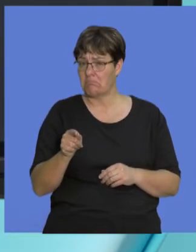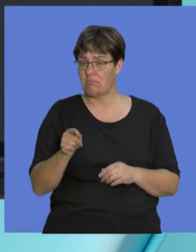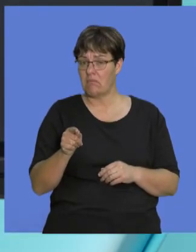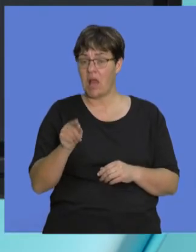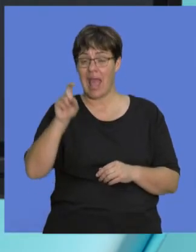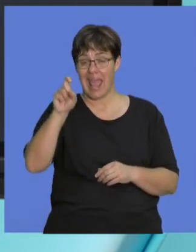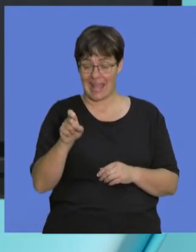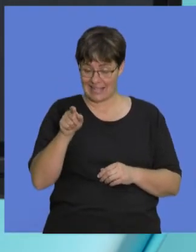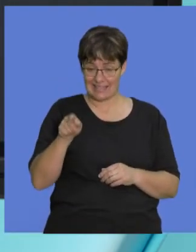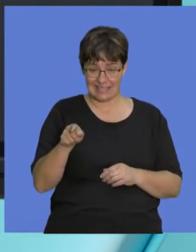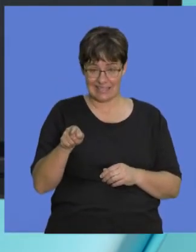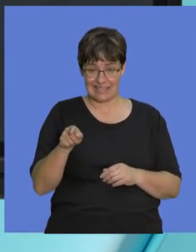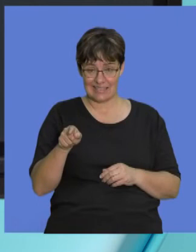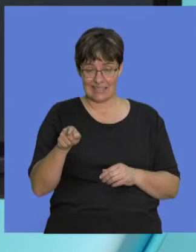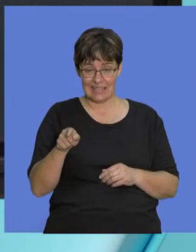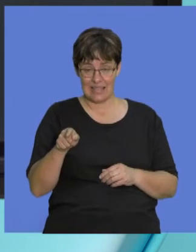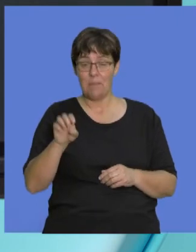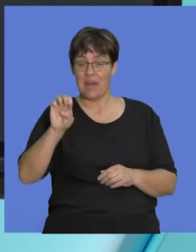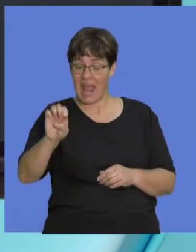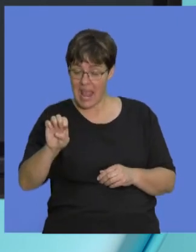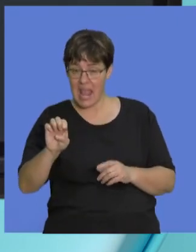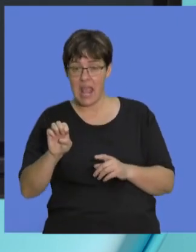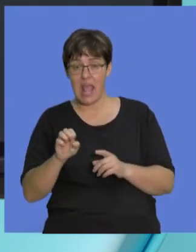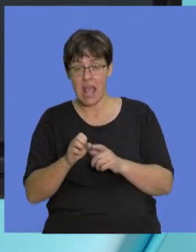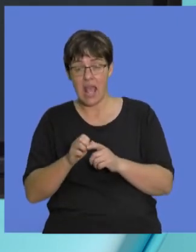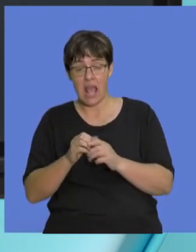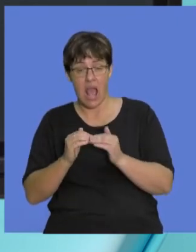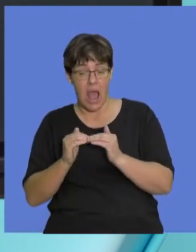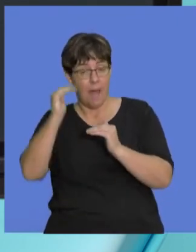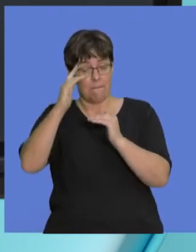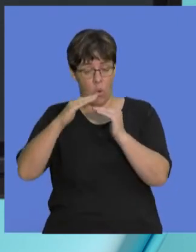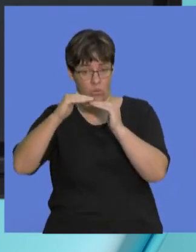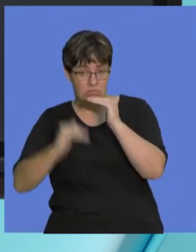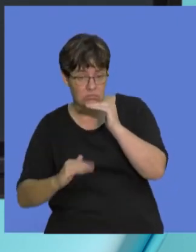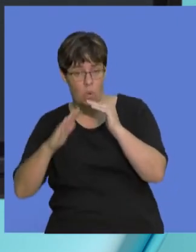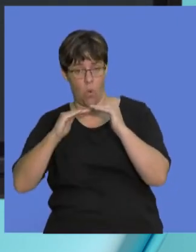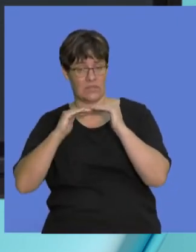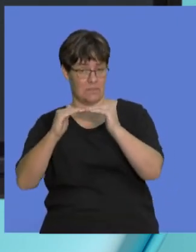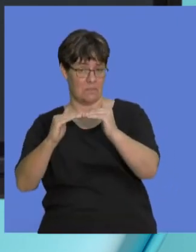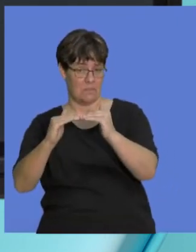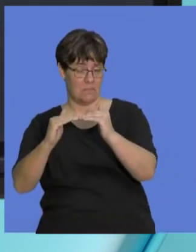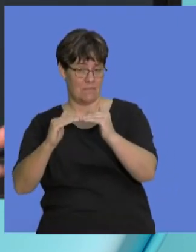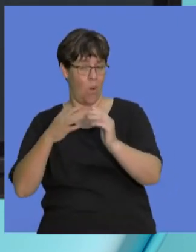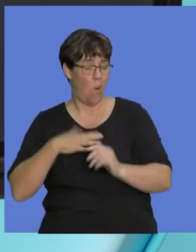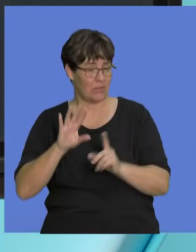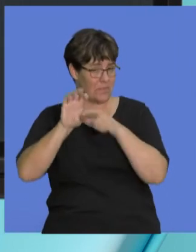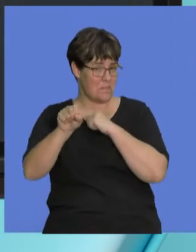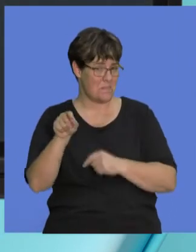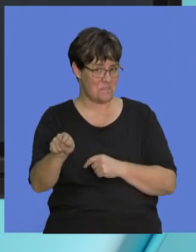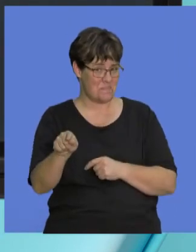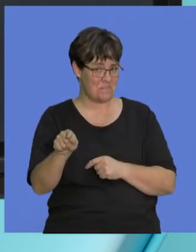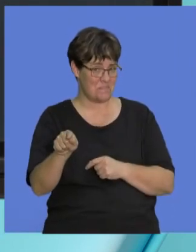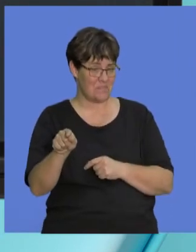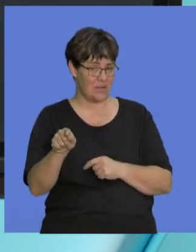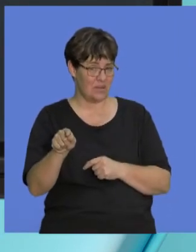does the value of E at that point increase, decrease, or remain the same? That's the line of thinking that we want to